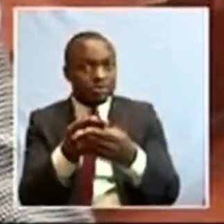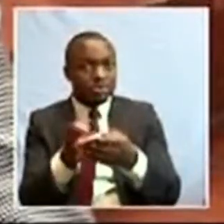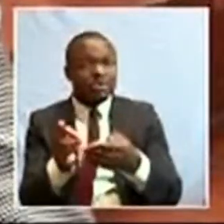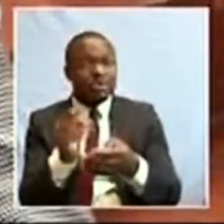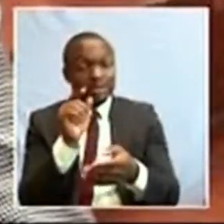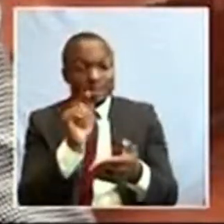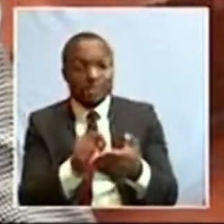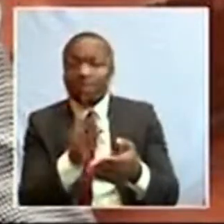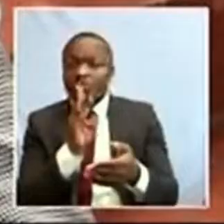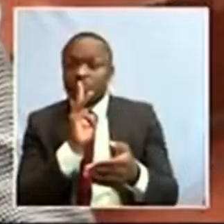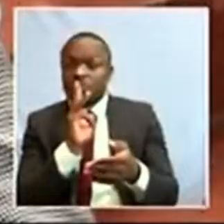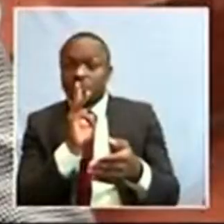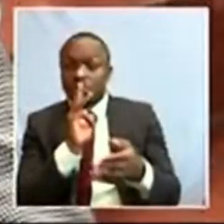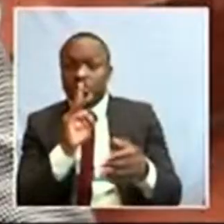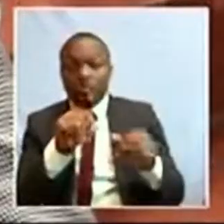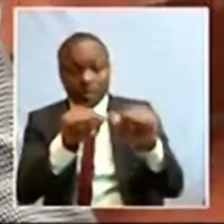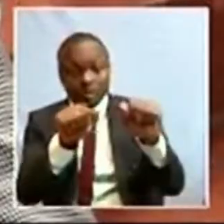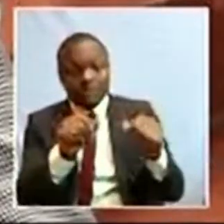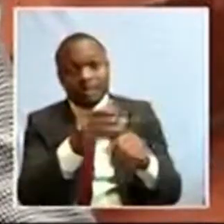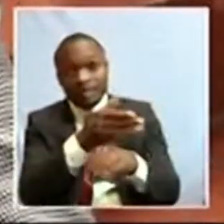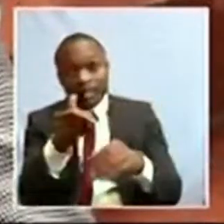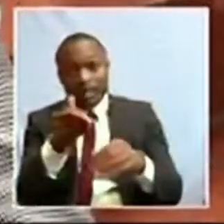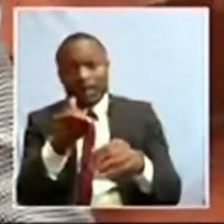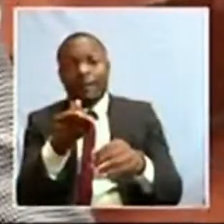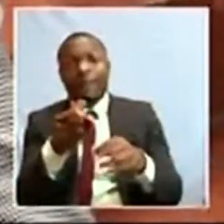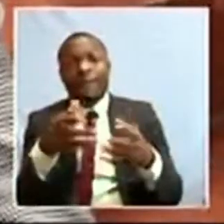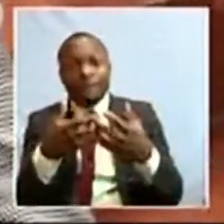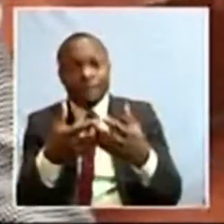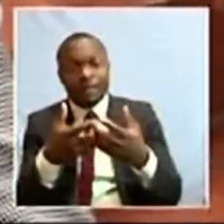water points, Chair, when they are constructed, they are supposed to be